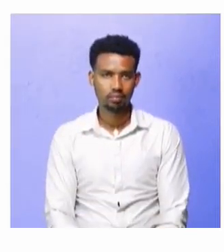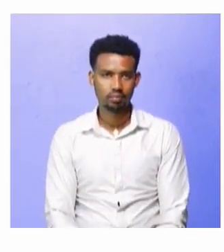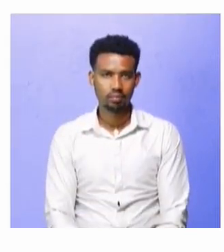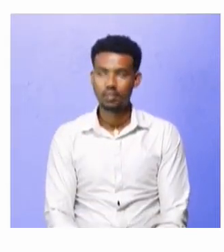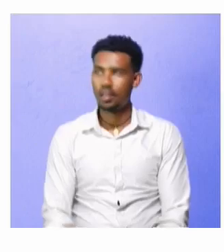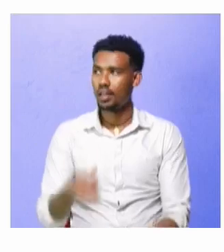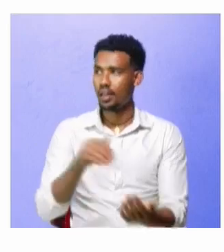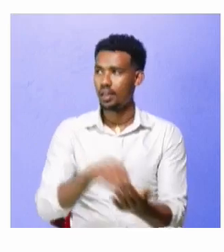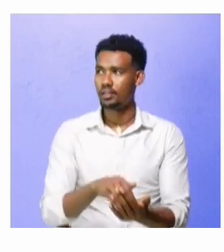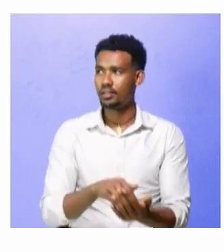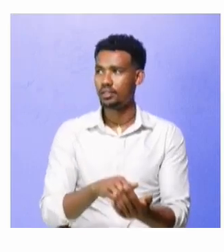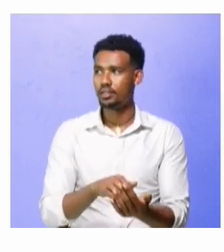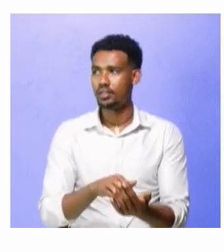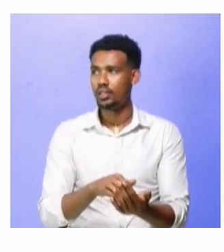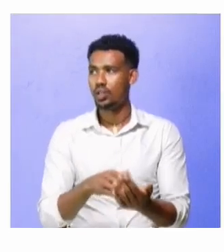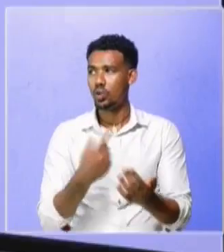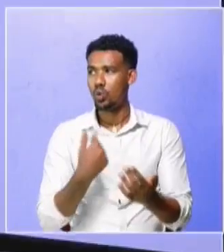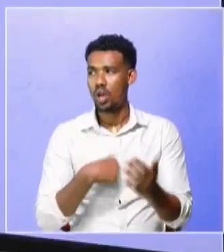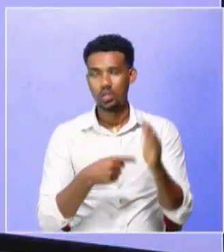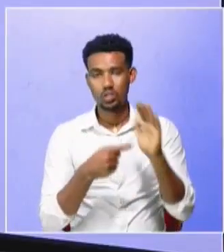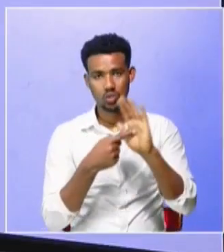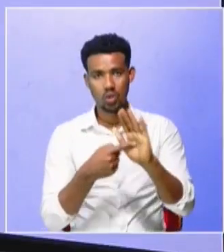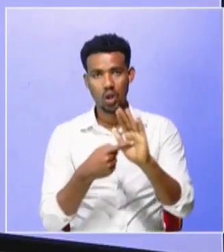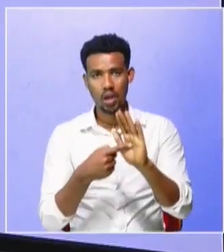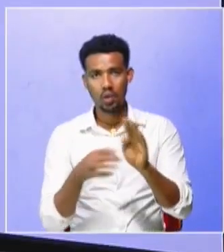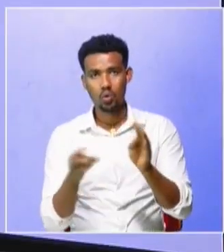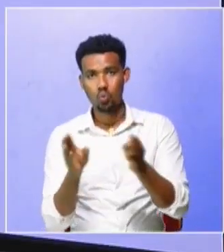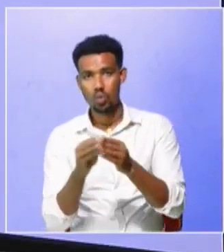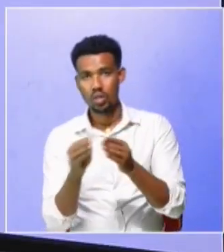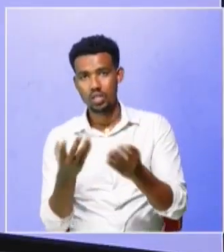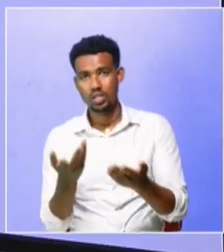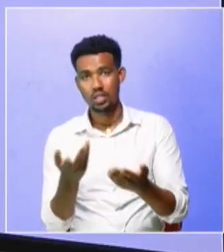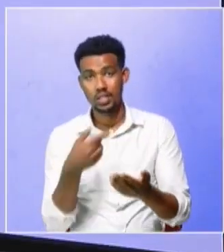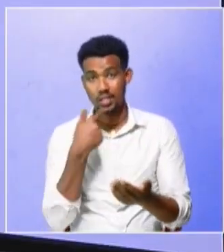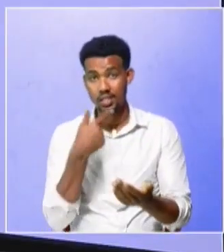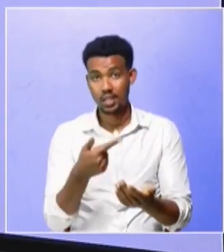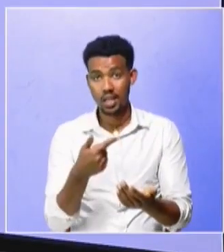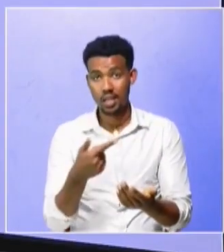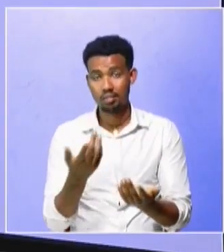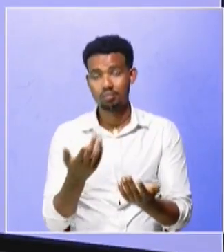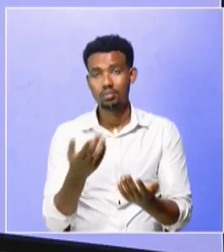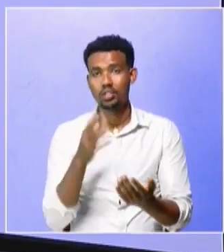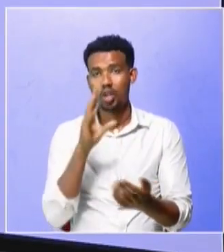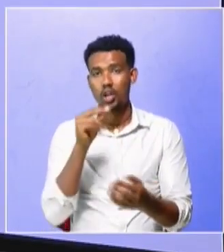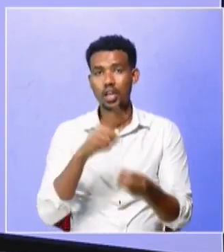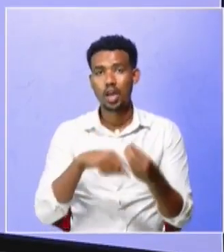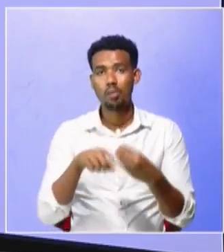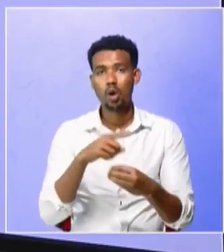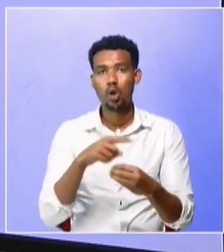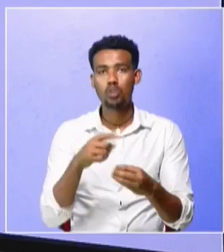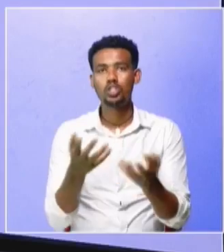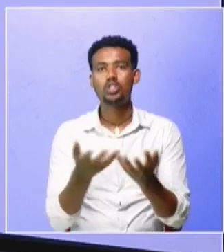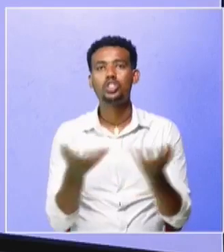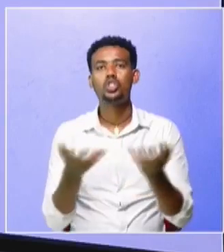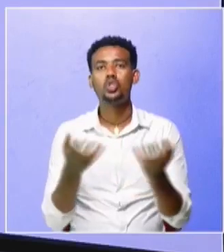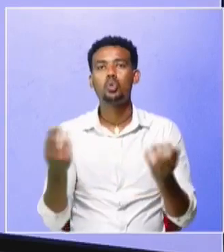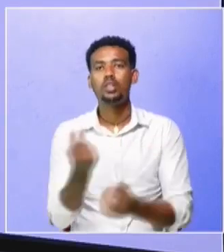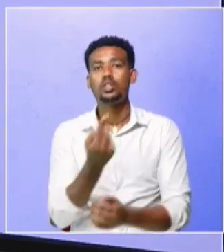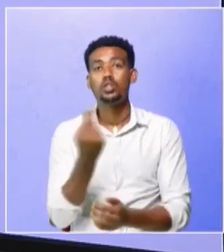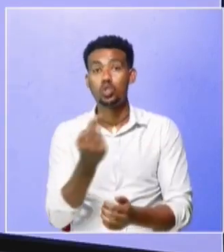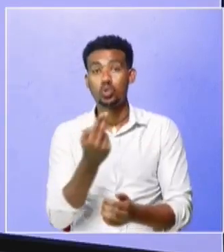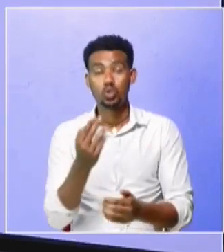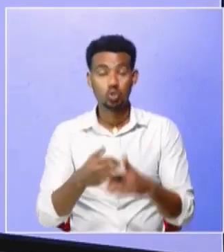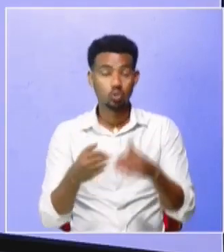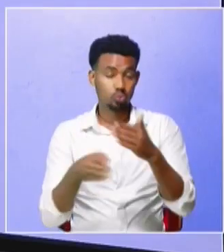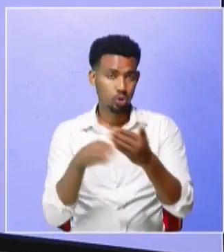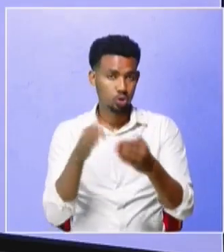Again, so we're showing with, when we're saying with, we're talking about what? Instruments used to